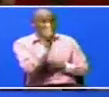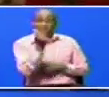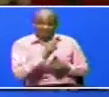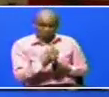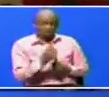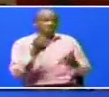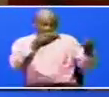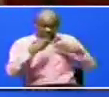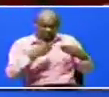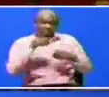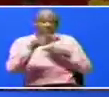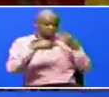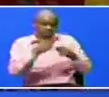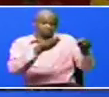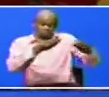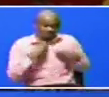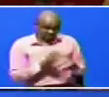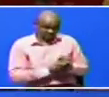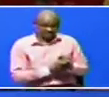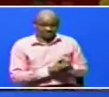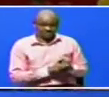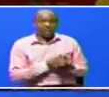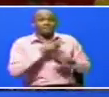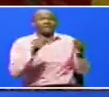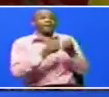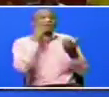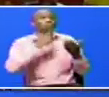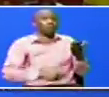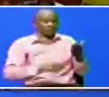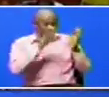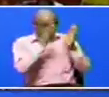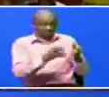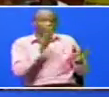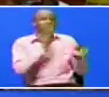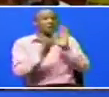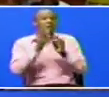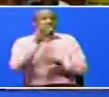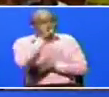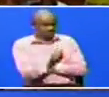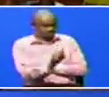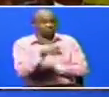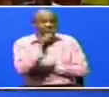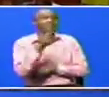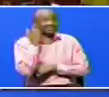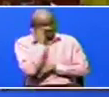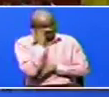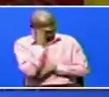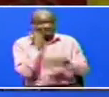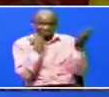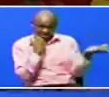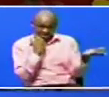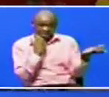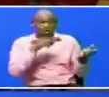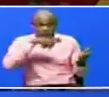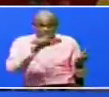for purposes of this process, to do so. Apparently, the returning officer from Embakasi South had been hospitalized. He's in the hospital today. So